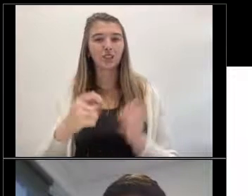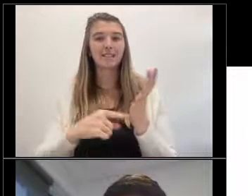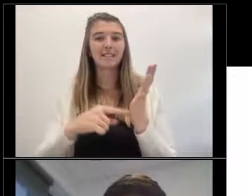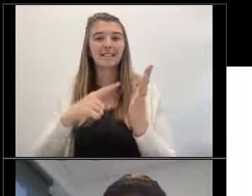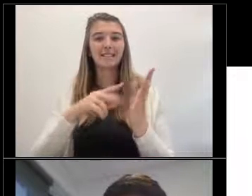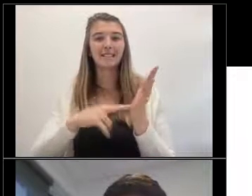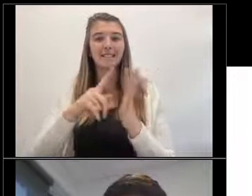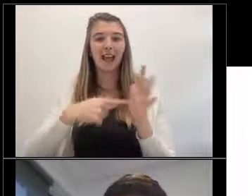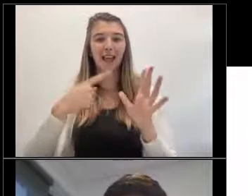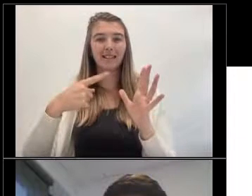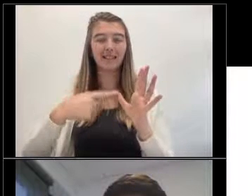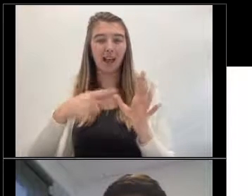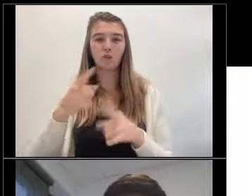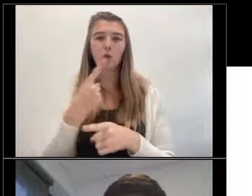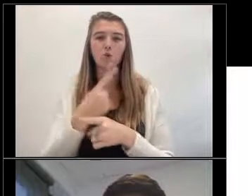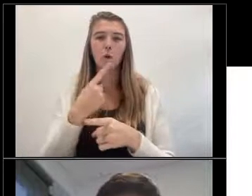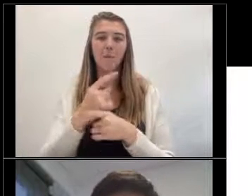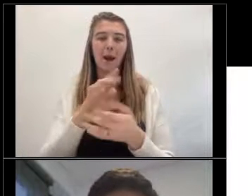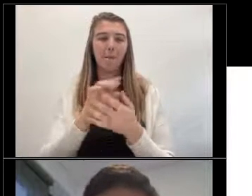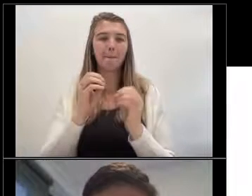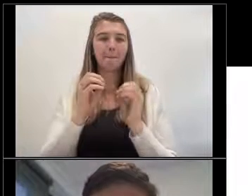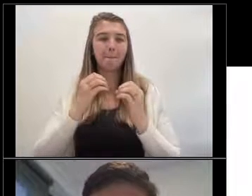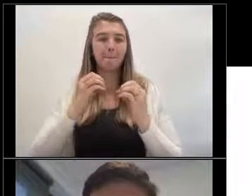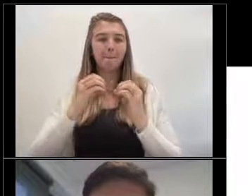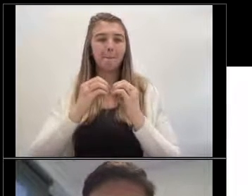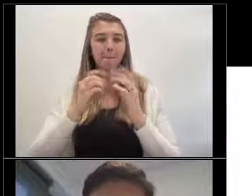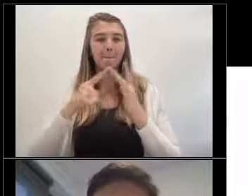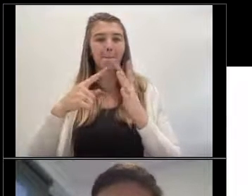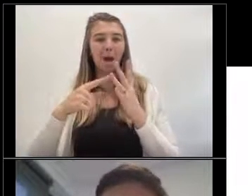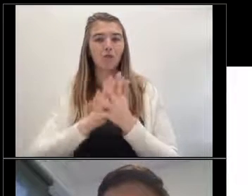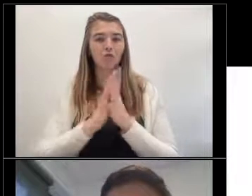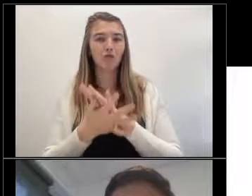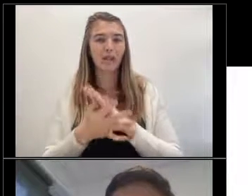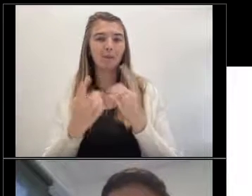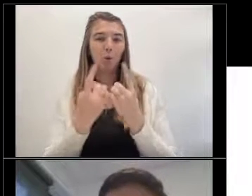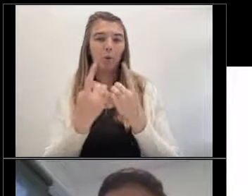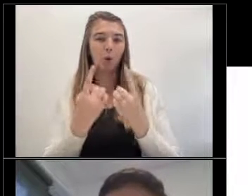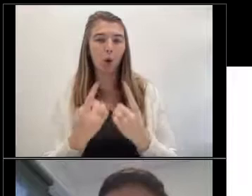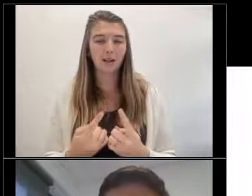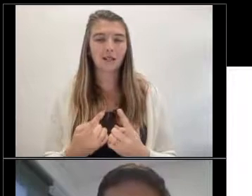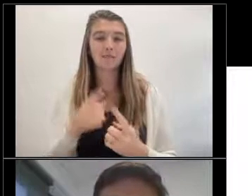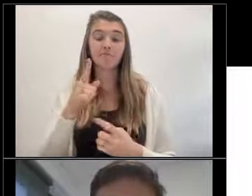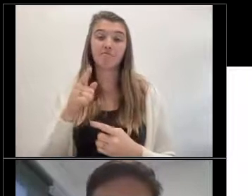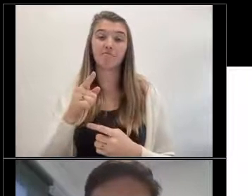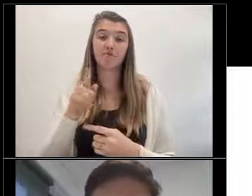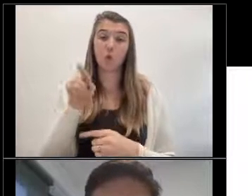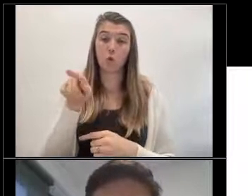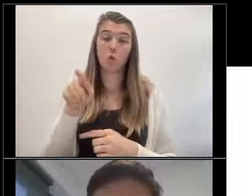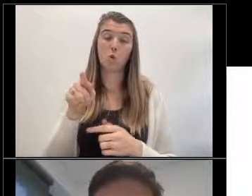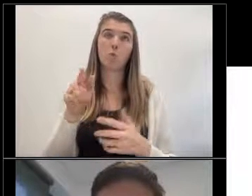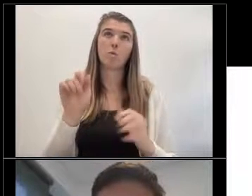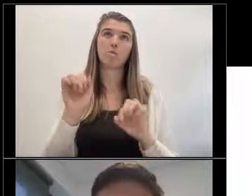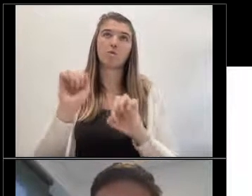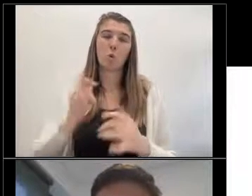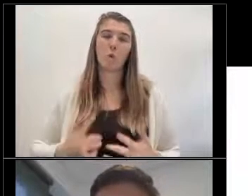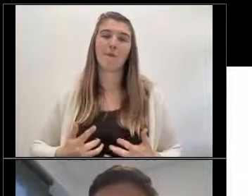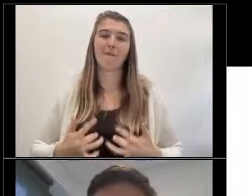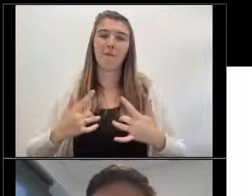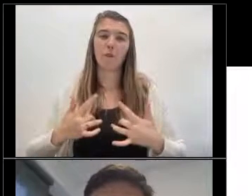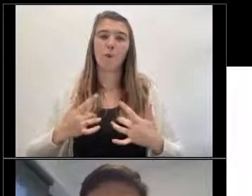on biodegradable polymers a little bit, but to you and the others on the panel, what's your opinion of using